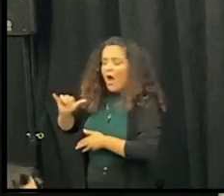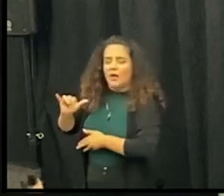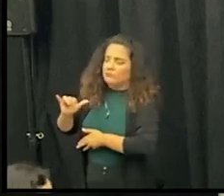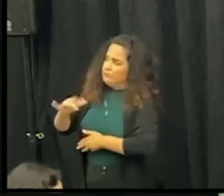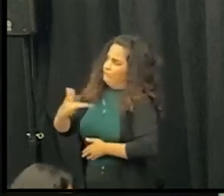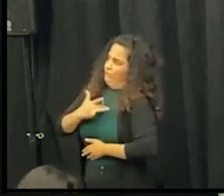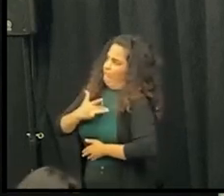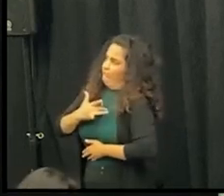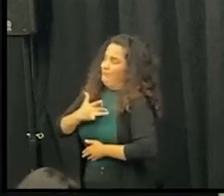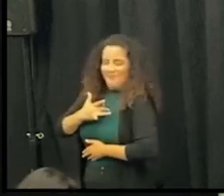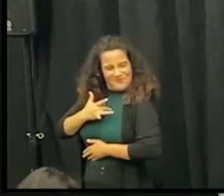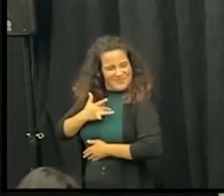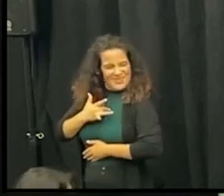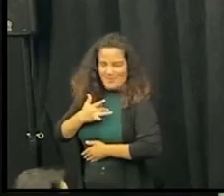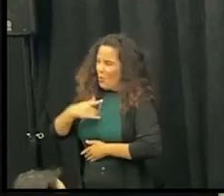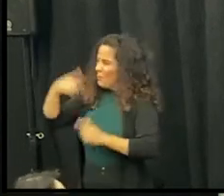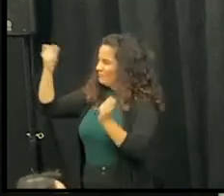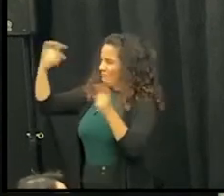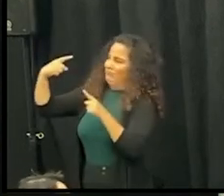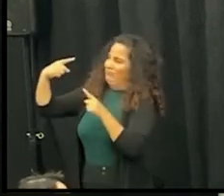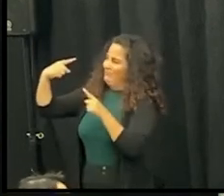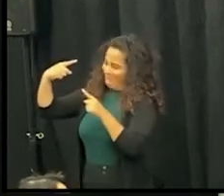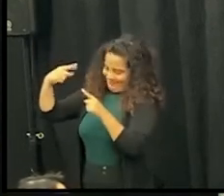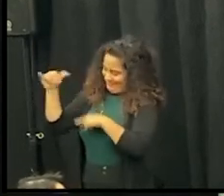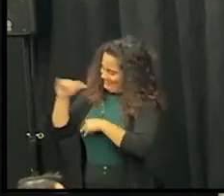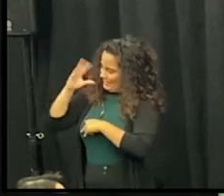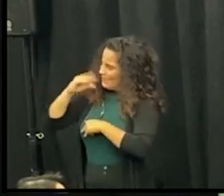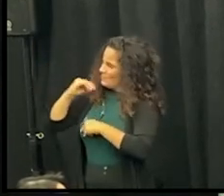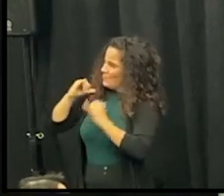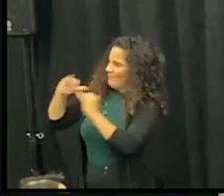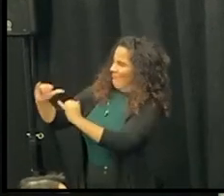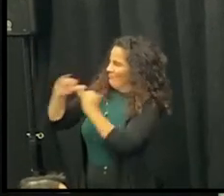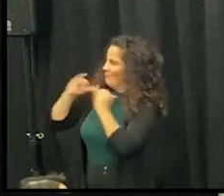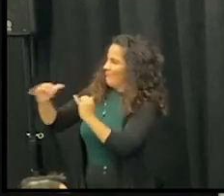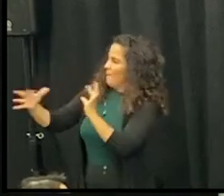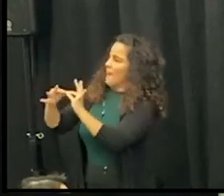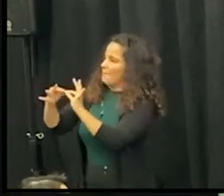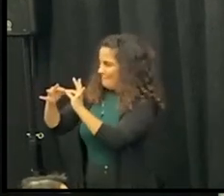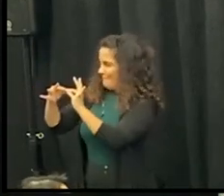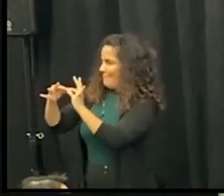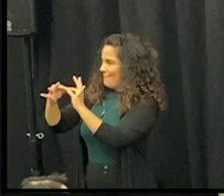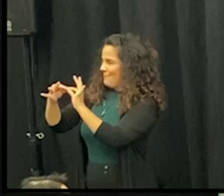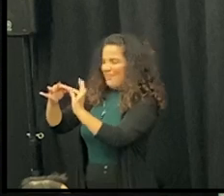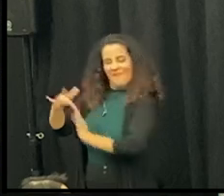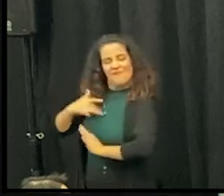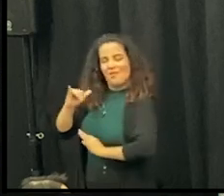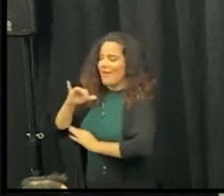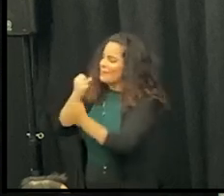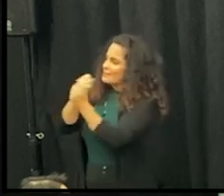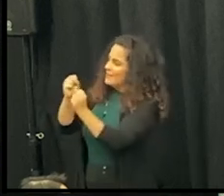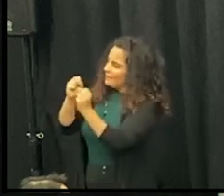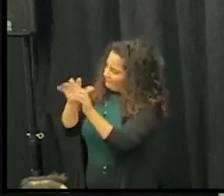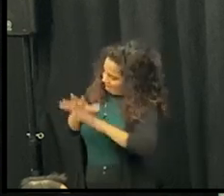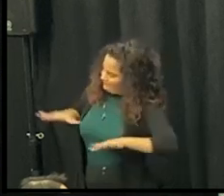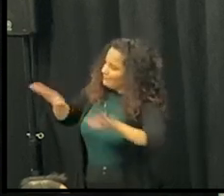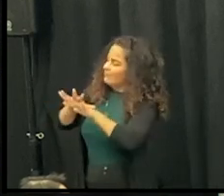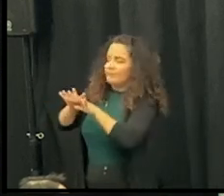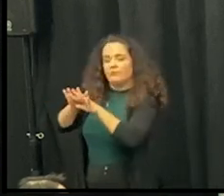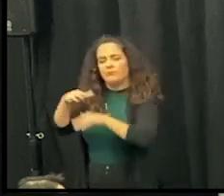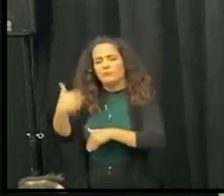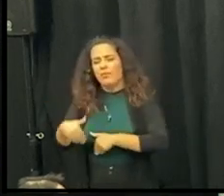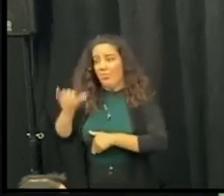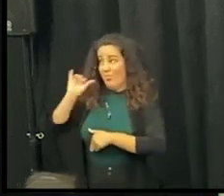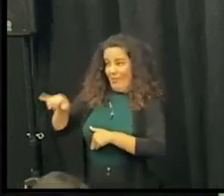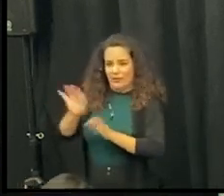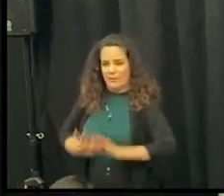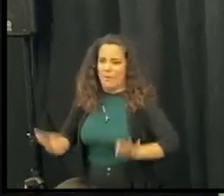in the room who share your experiences and can be a safe space for you is so important, I think, on all